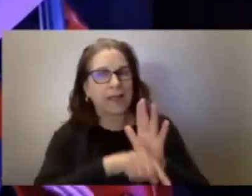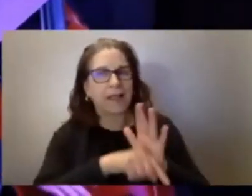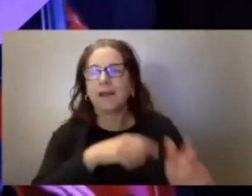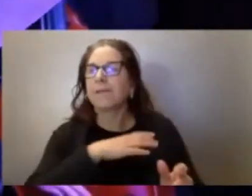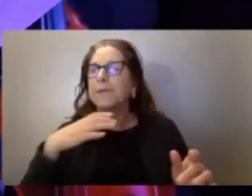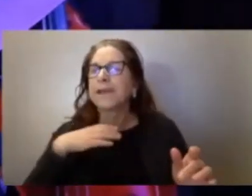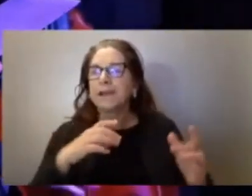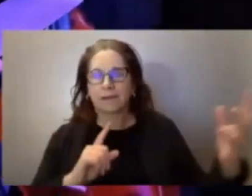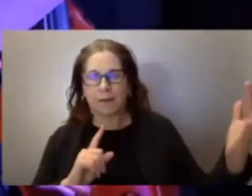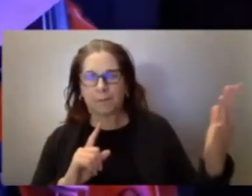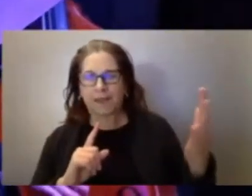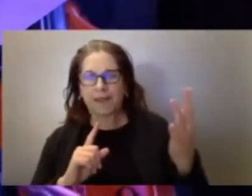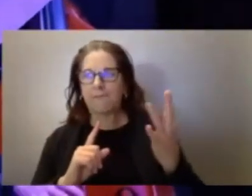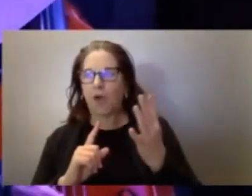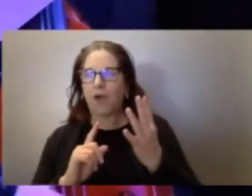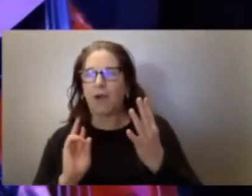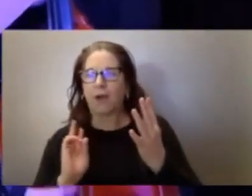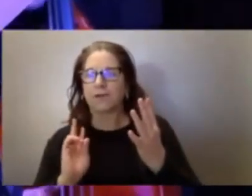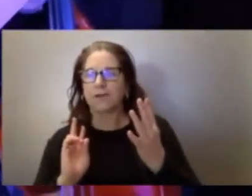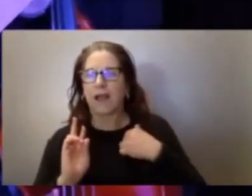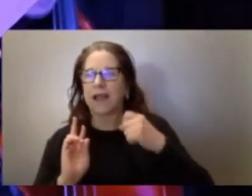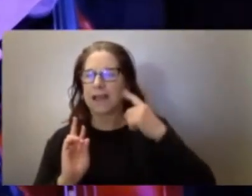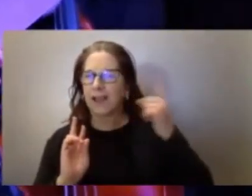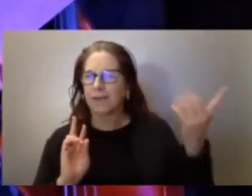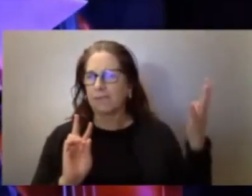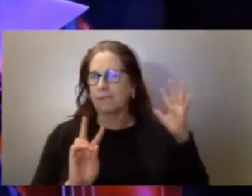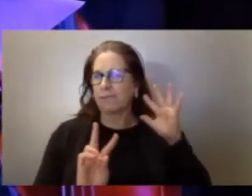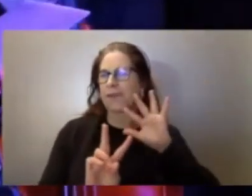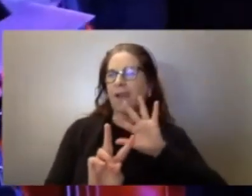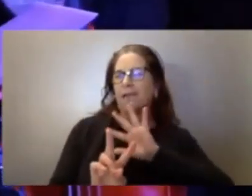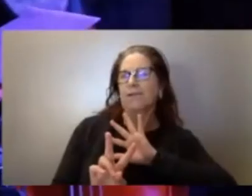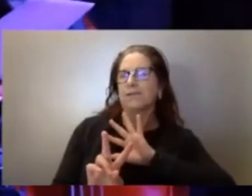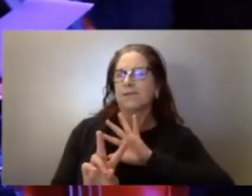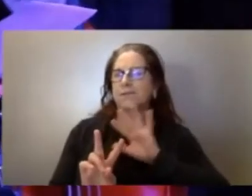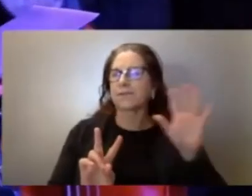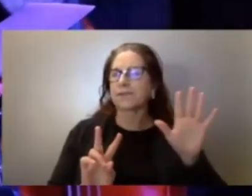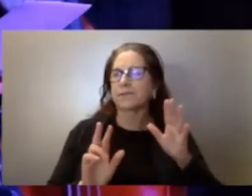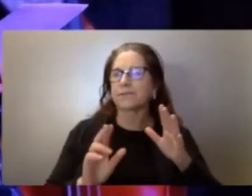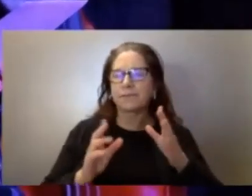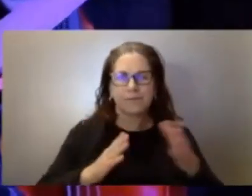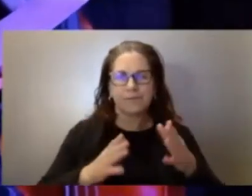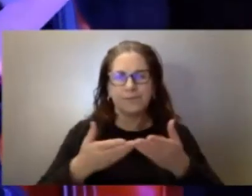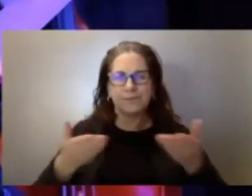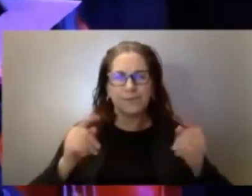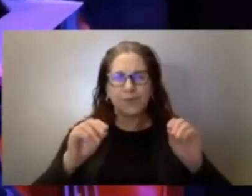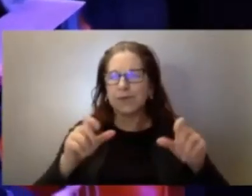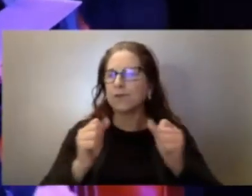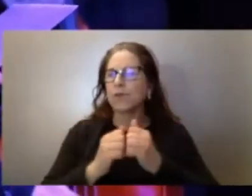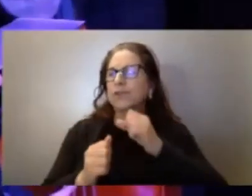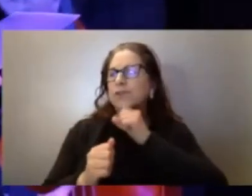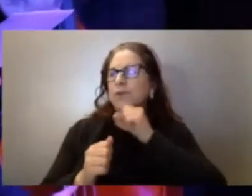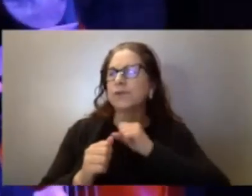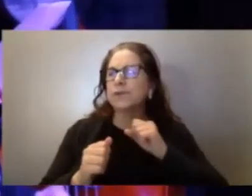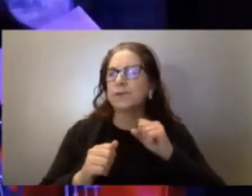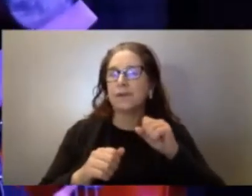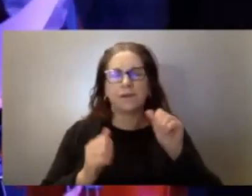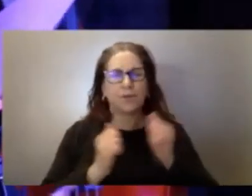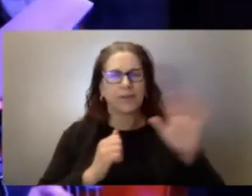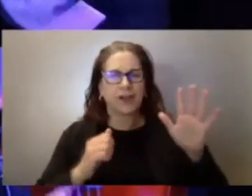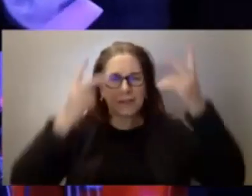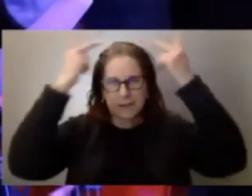the killing committee coming for us. I can hear them behind us with their implements and stones and